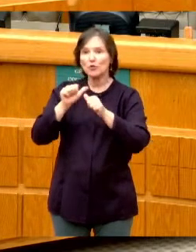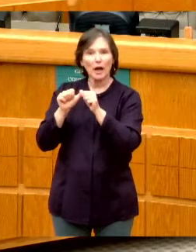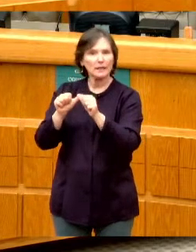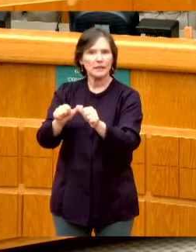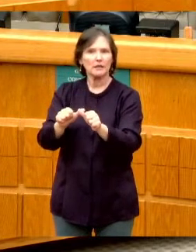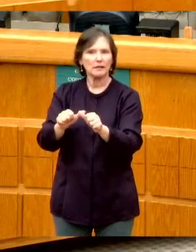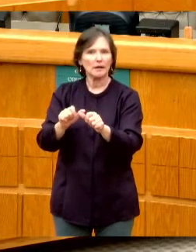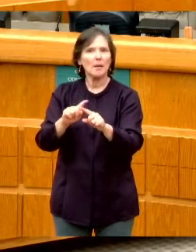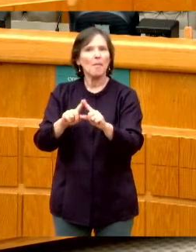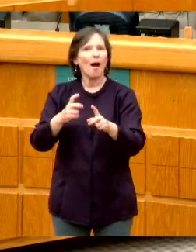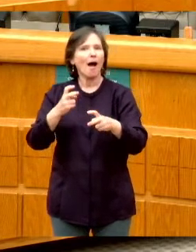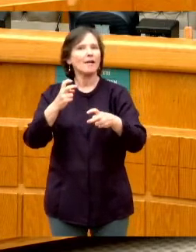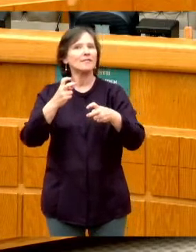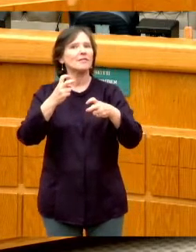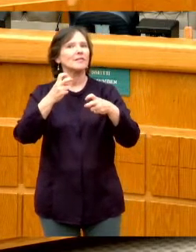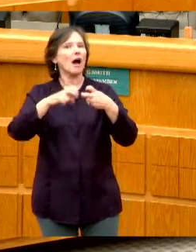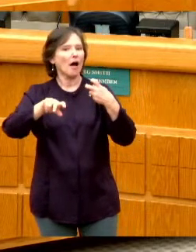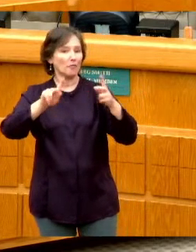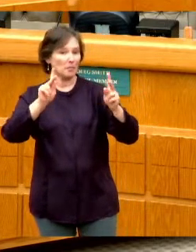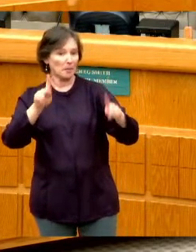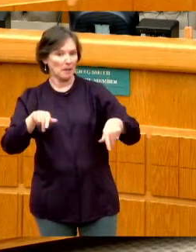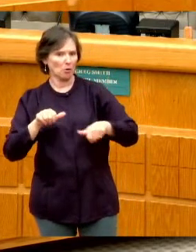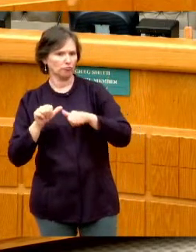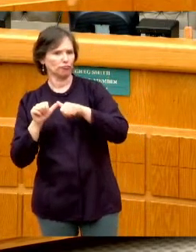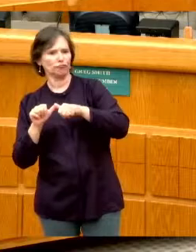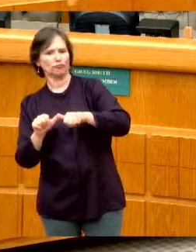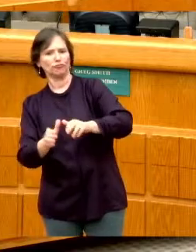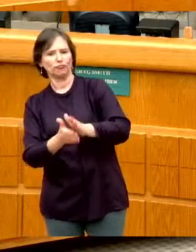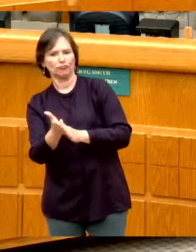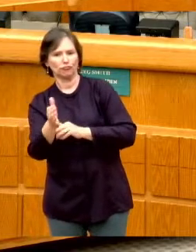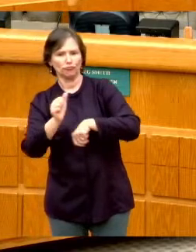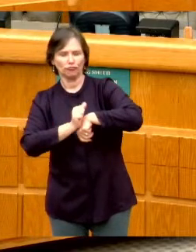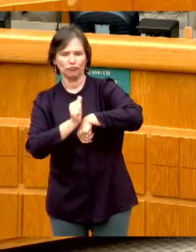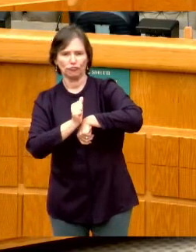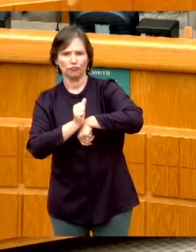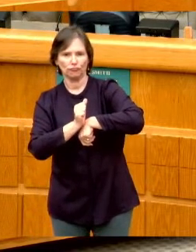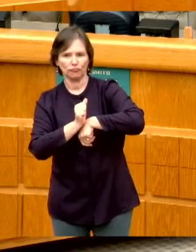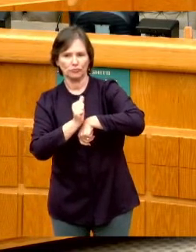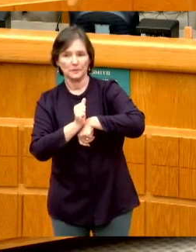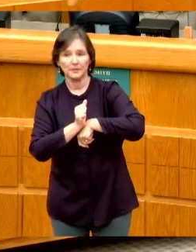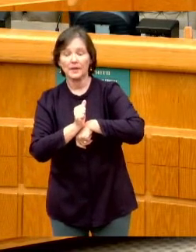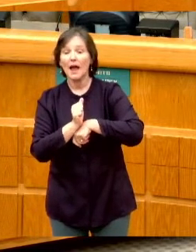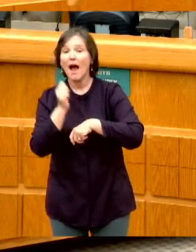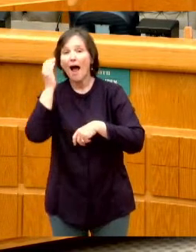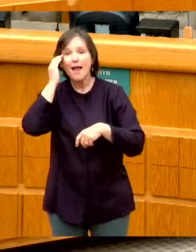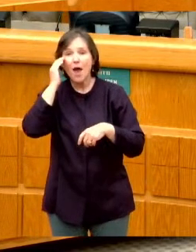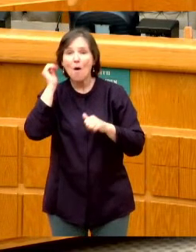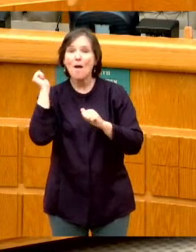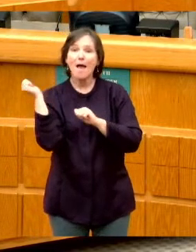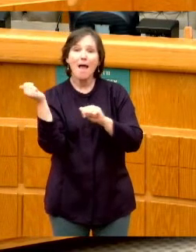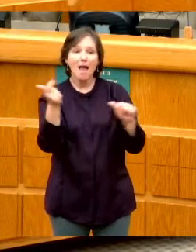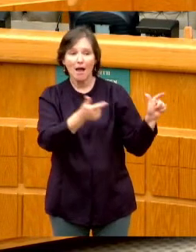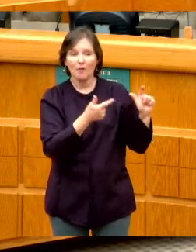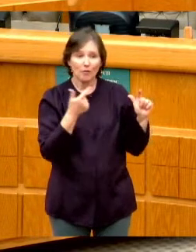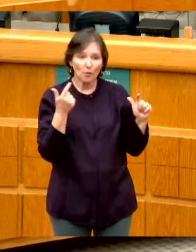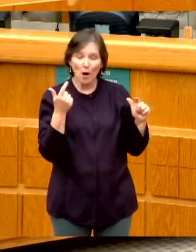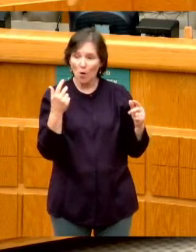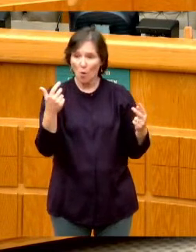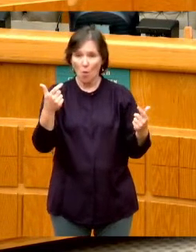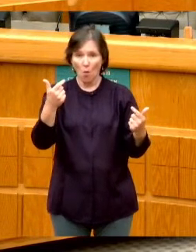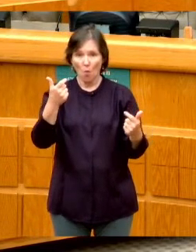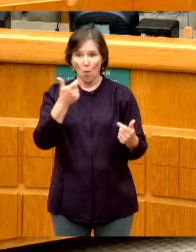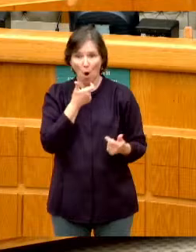have a feeling that everybody watching this is tough. I know firsthand that City County Health Department